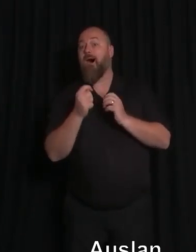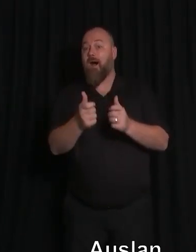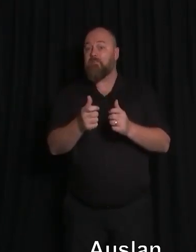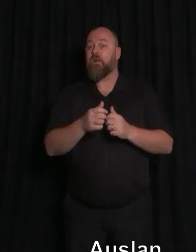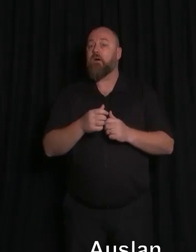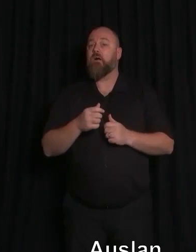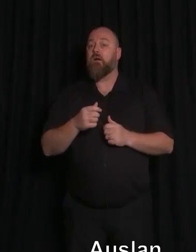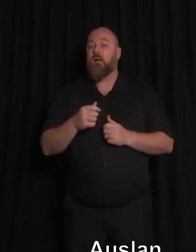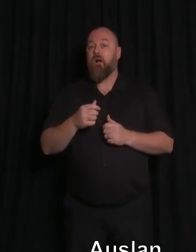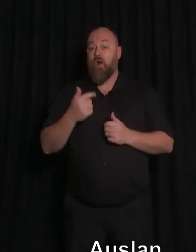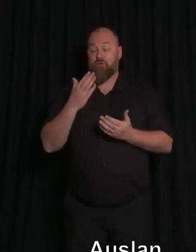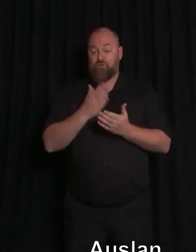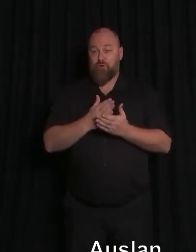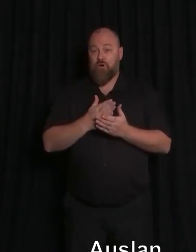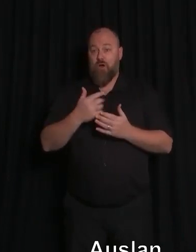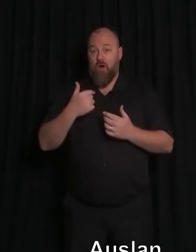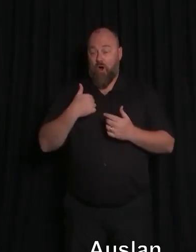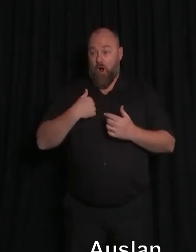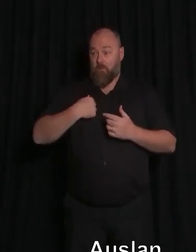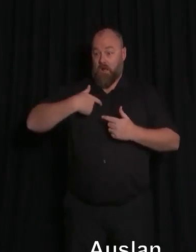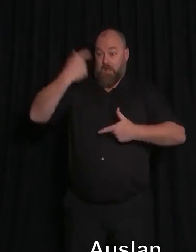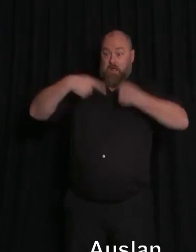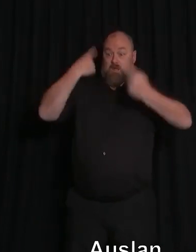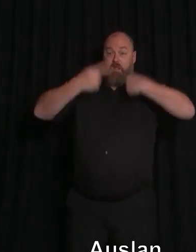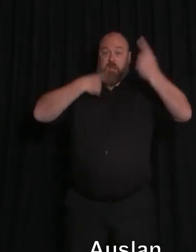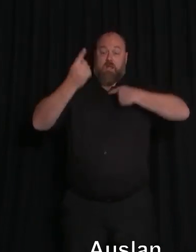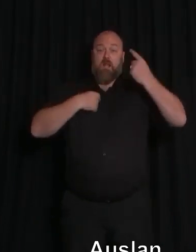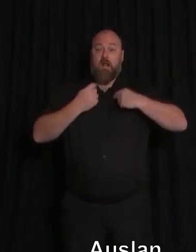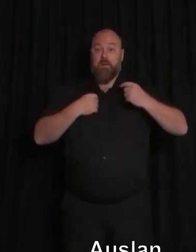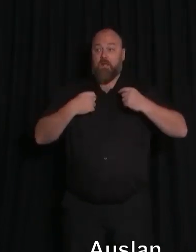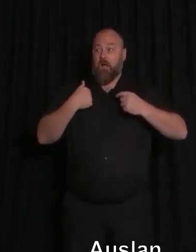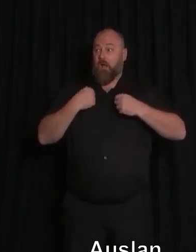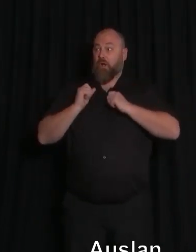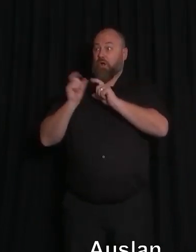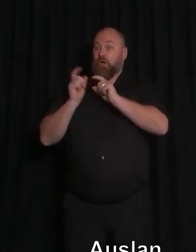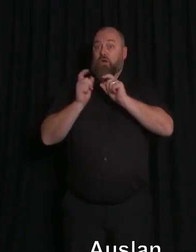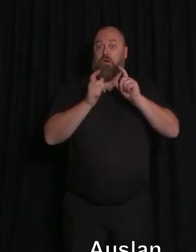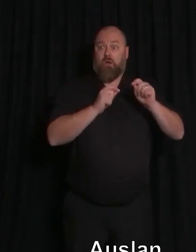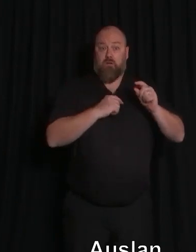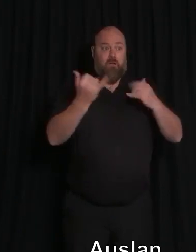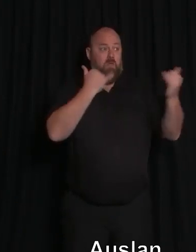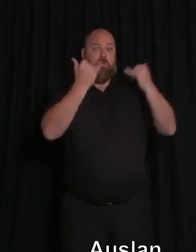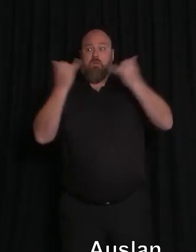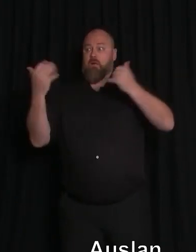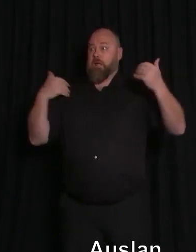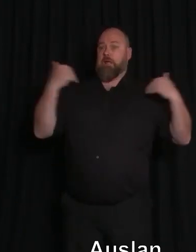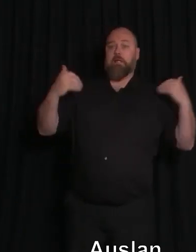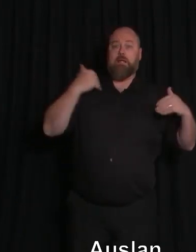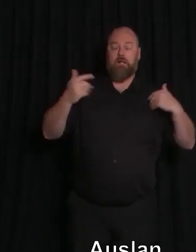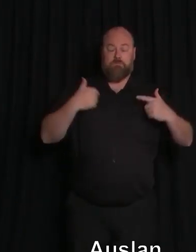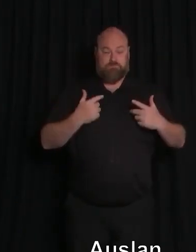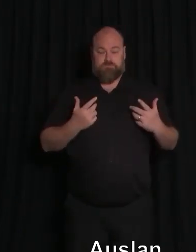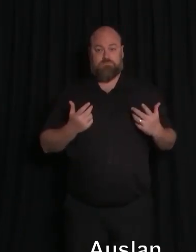going to collapse because I was called basically almost every day from all the colleagues, either ambassador abroad or in Italy, Director General, and